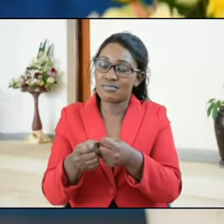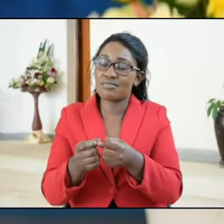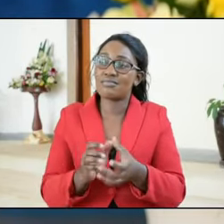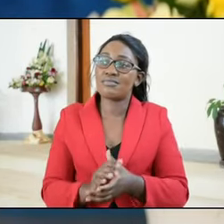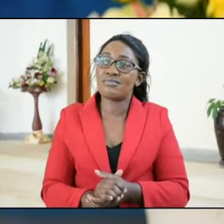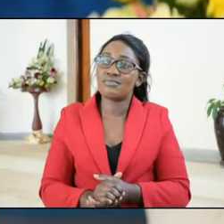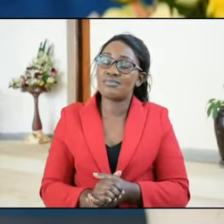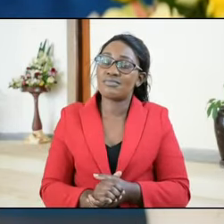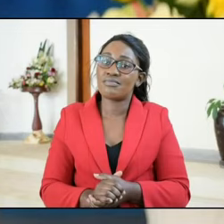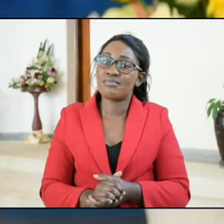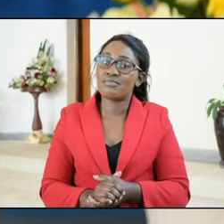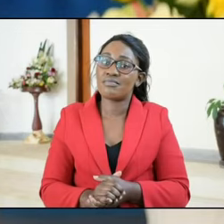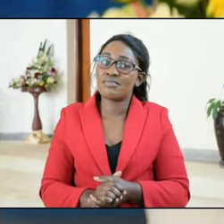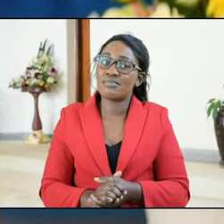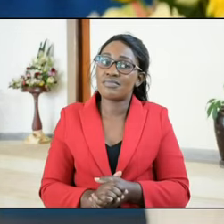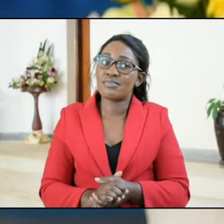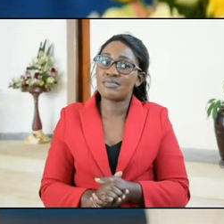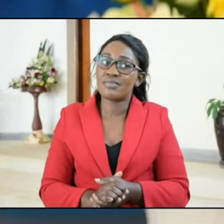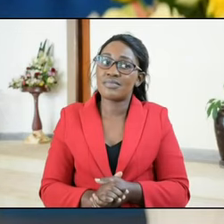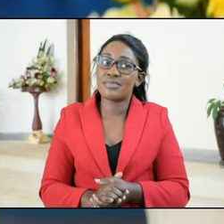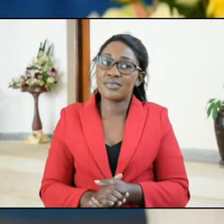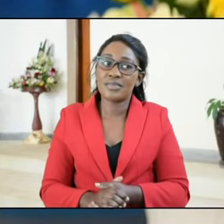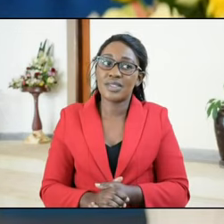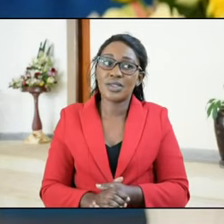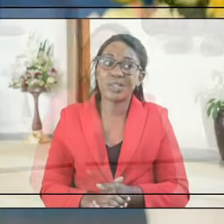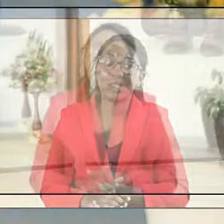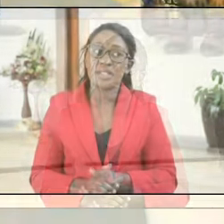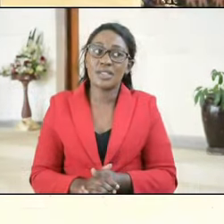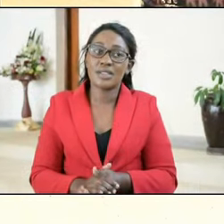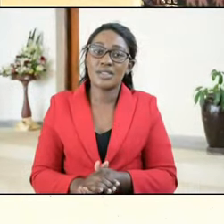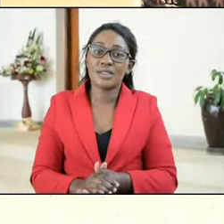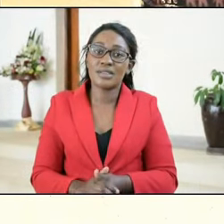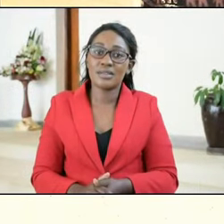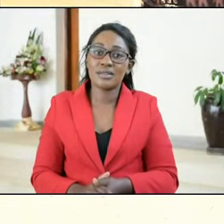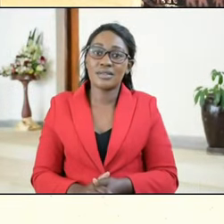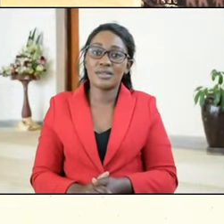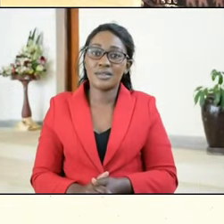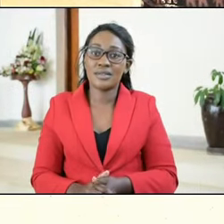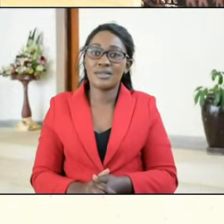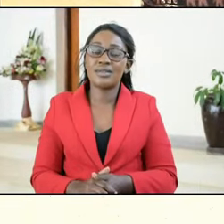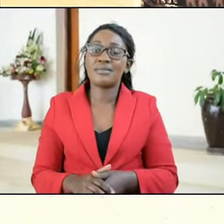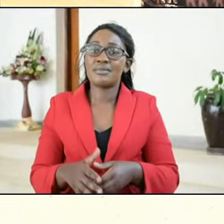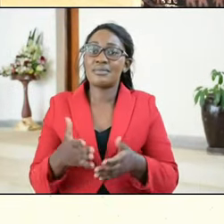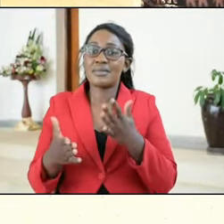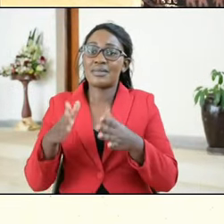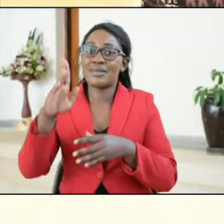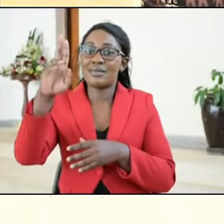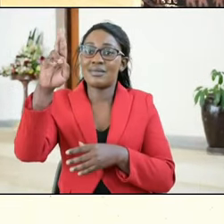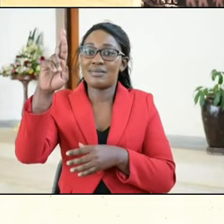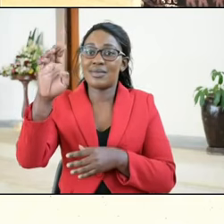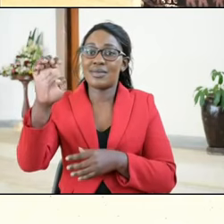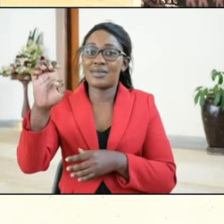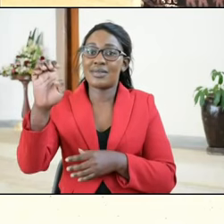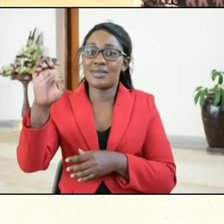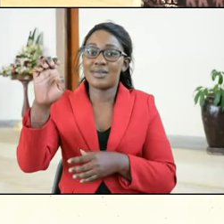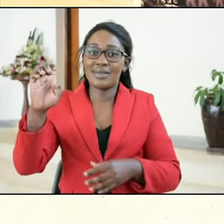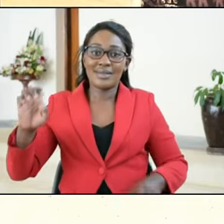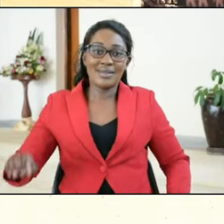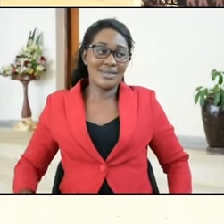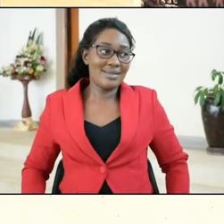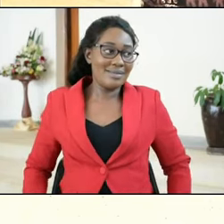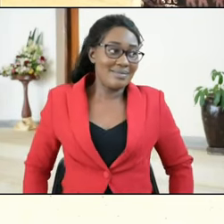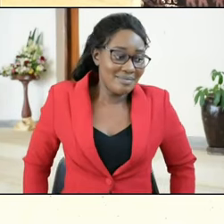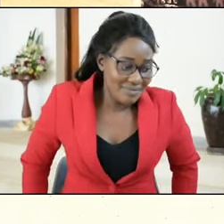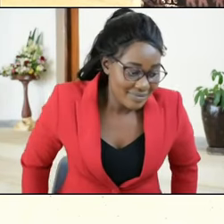belief? Jack? This just borrows from what Brenda was covering in lesson 4. These different